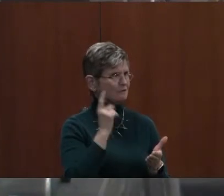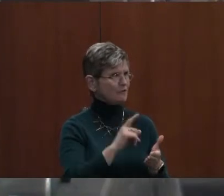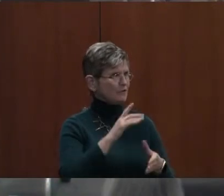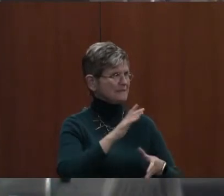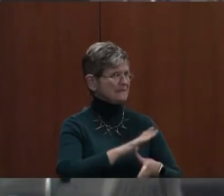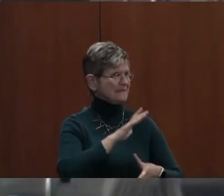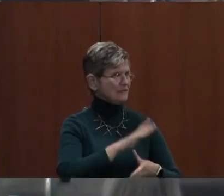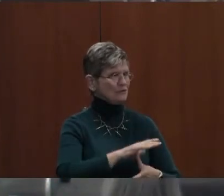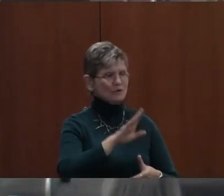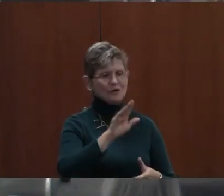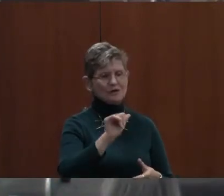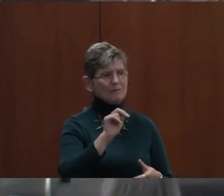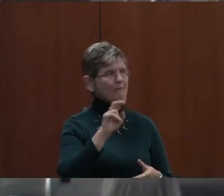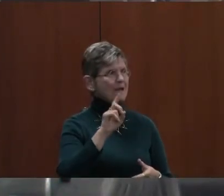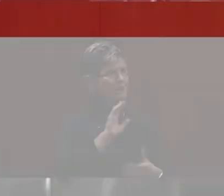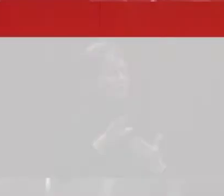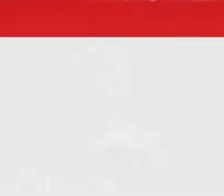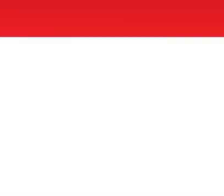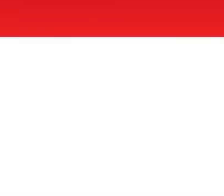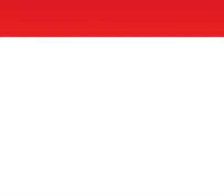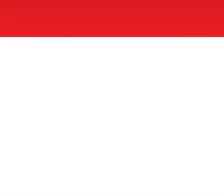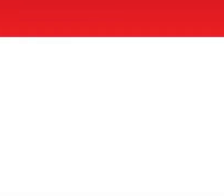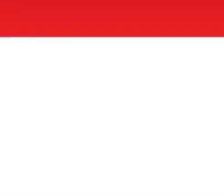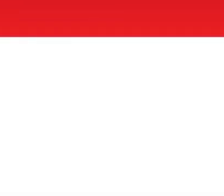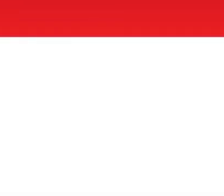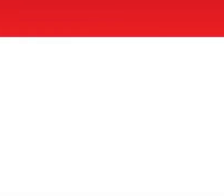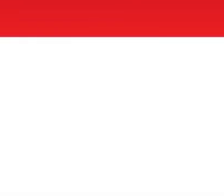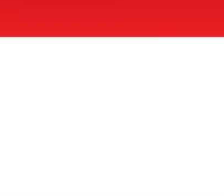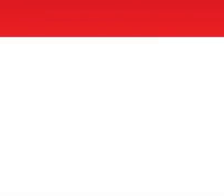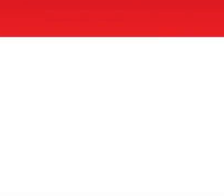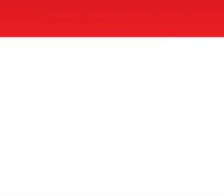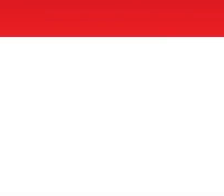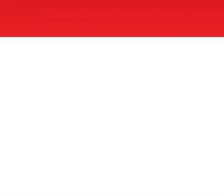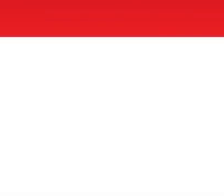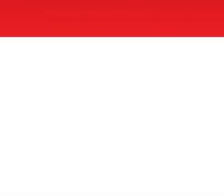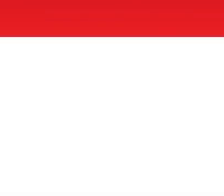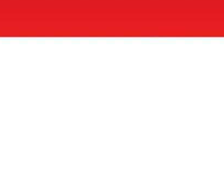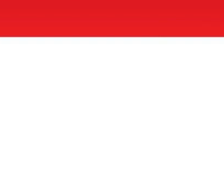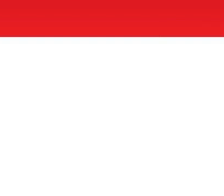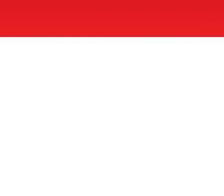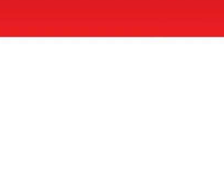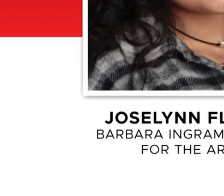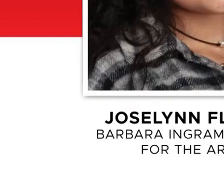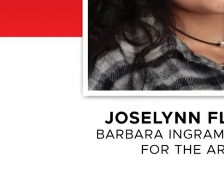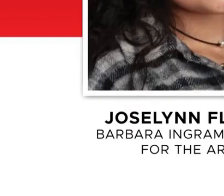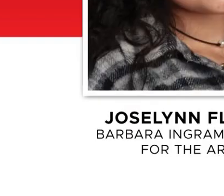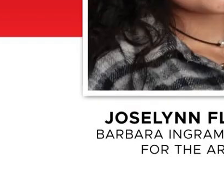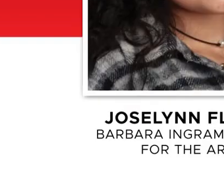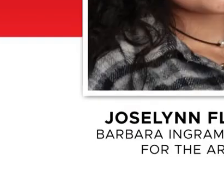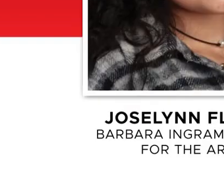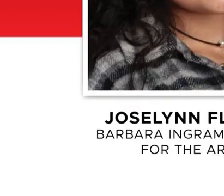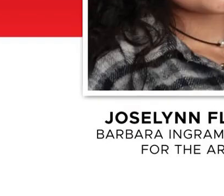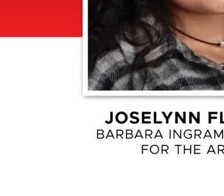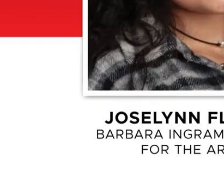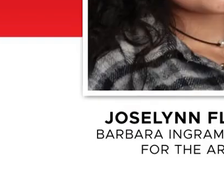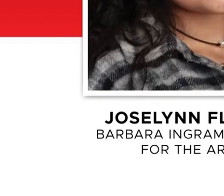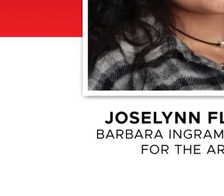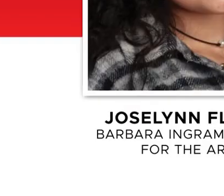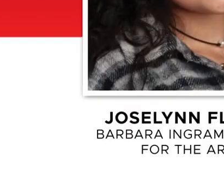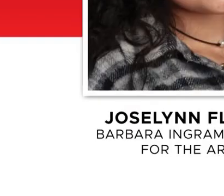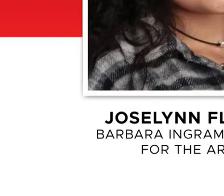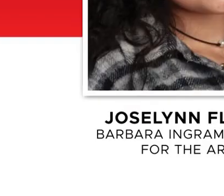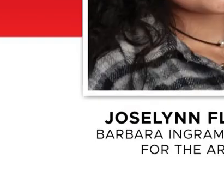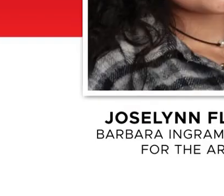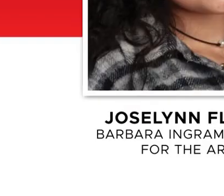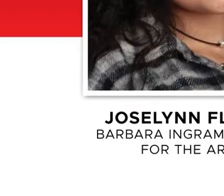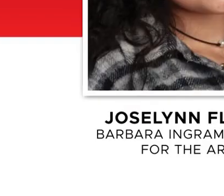senior band, for Allstate Band, we have Evan Turner from Williamsport High School. For the junior chorus, students from